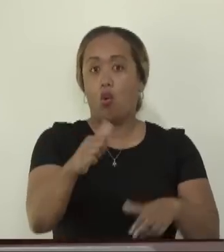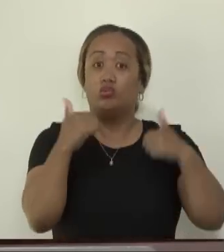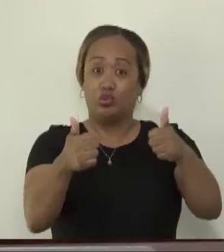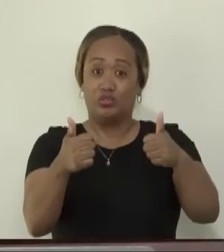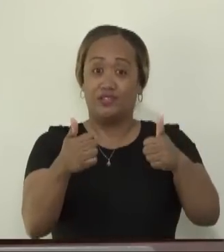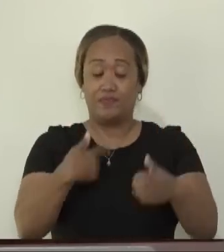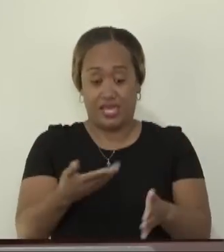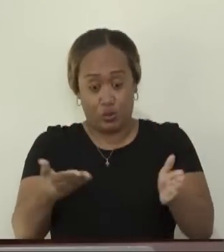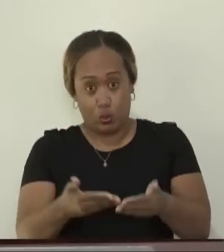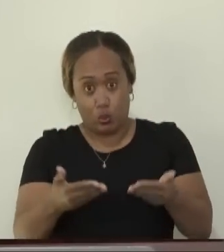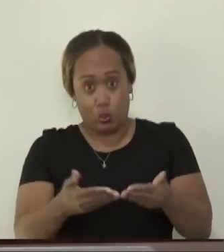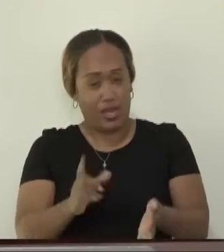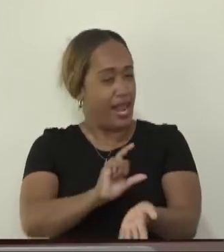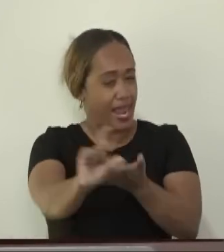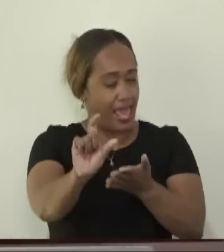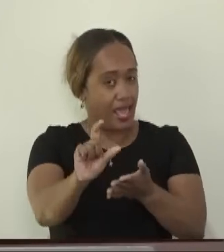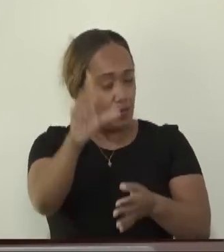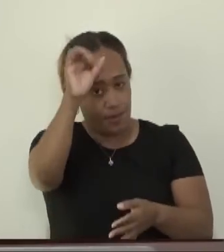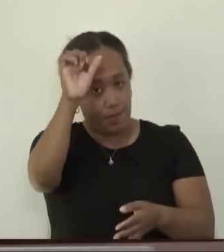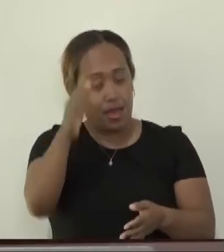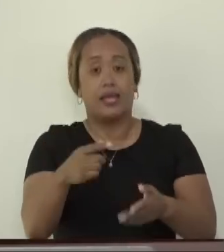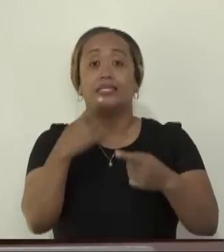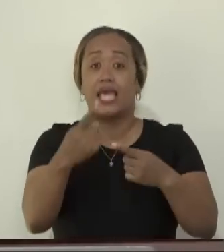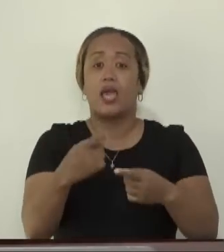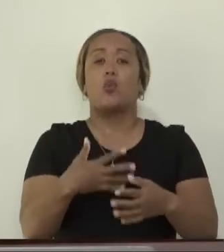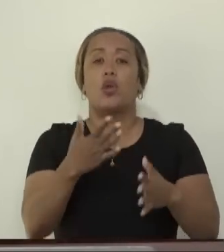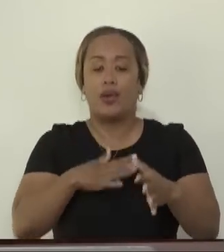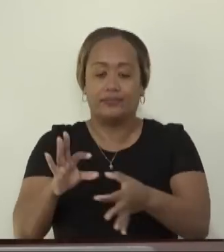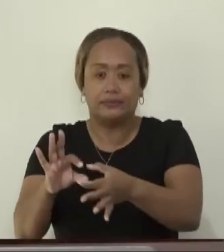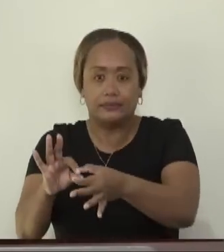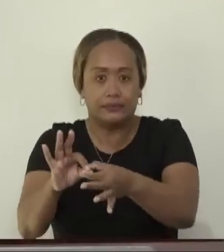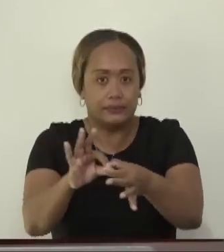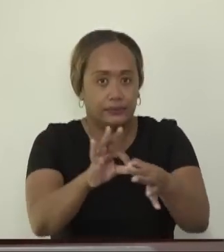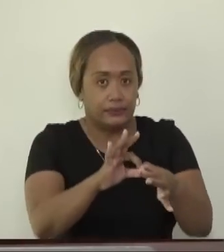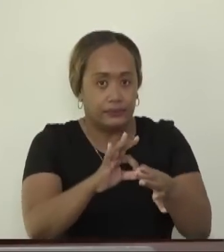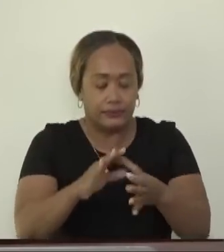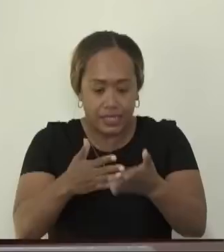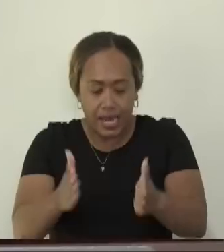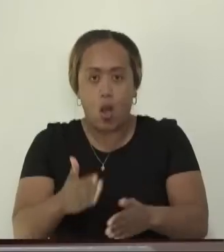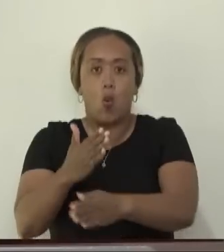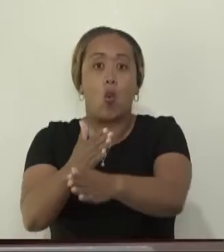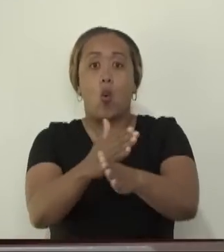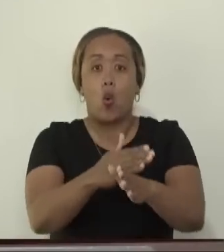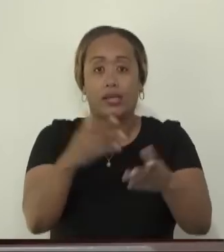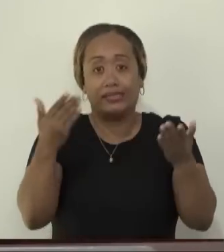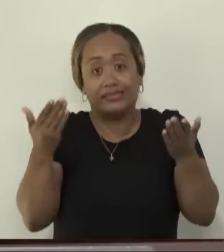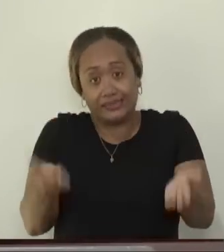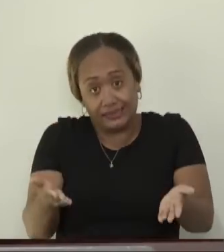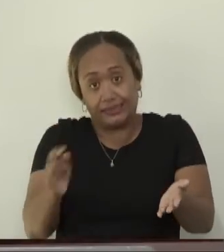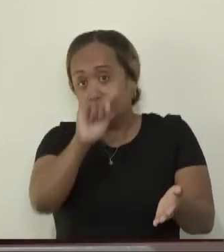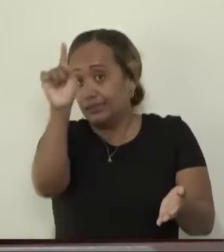introductory remarks, I made it very clear that we are operating in an uncertain and